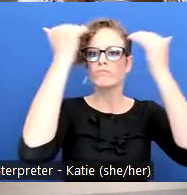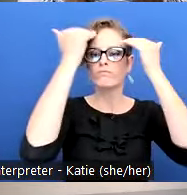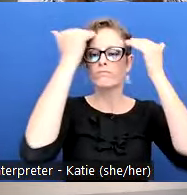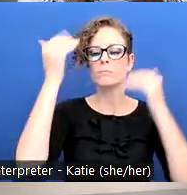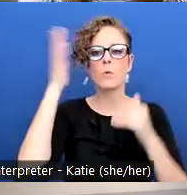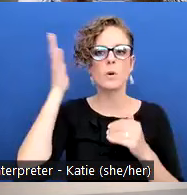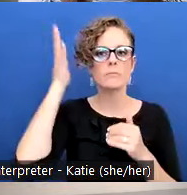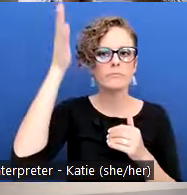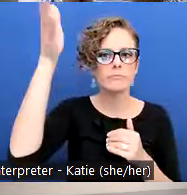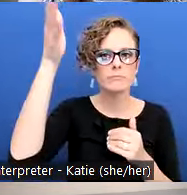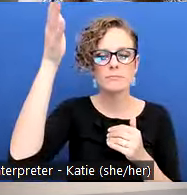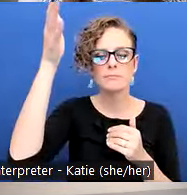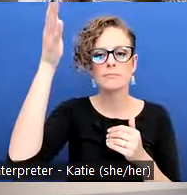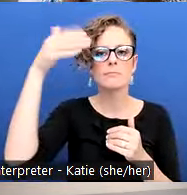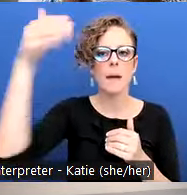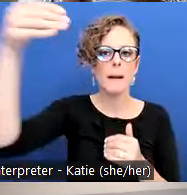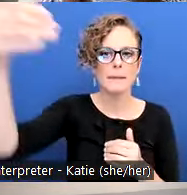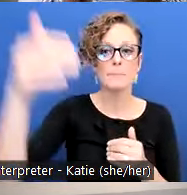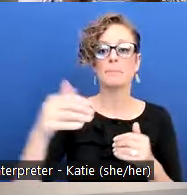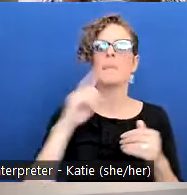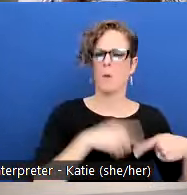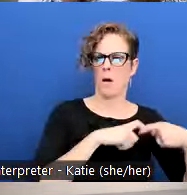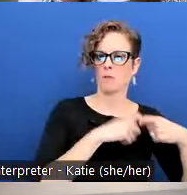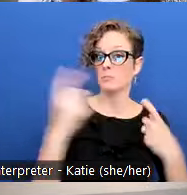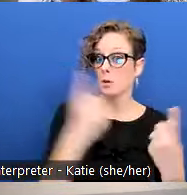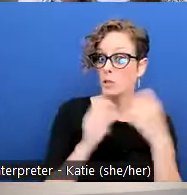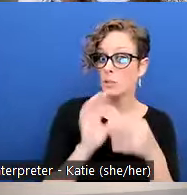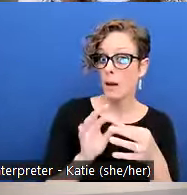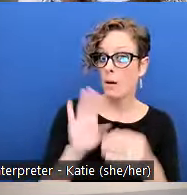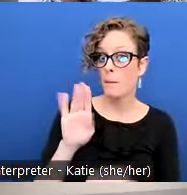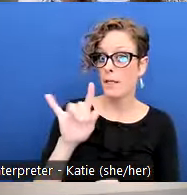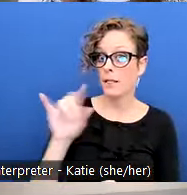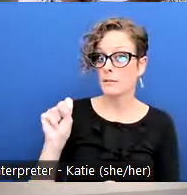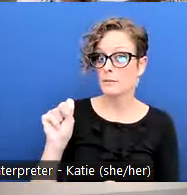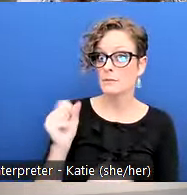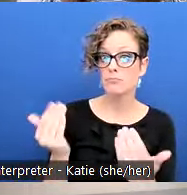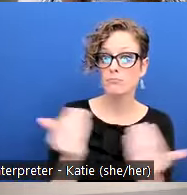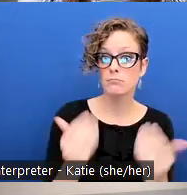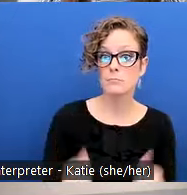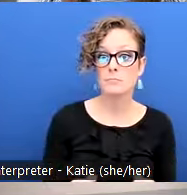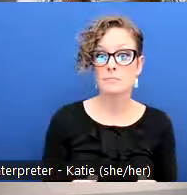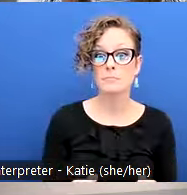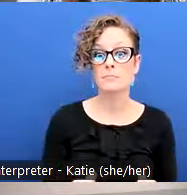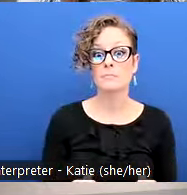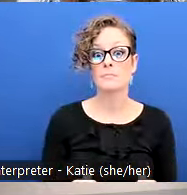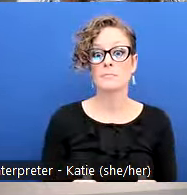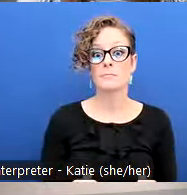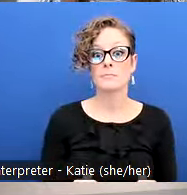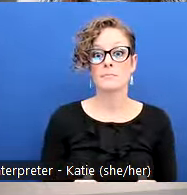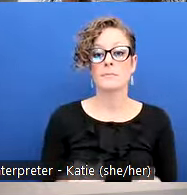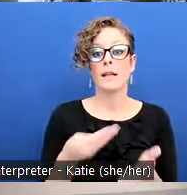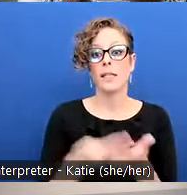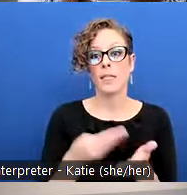forthcoming. Any questions on those? I'm just talking to you about funding. It's not the